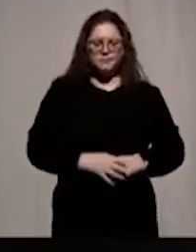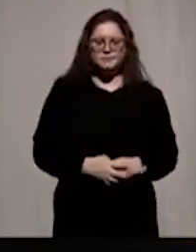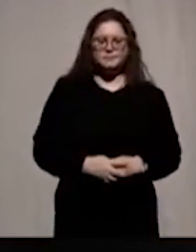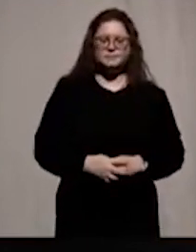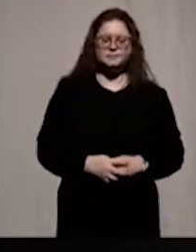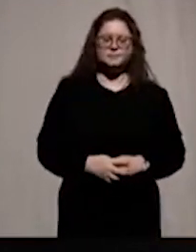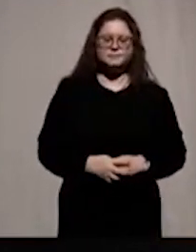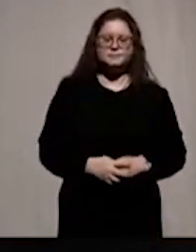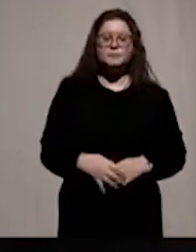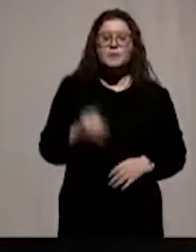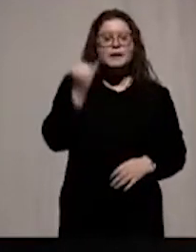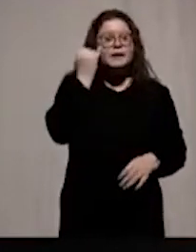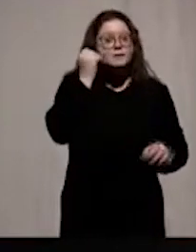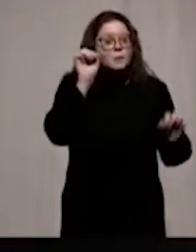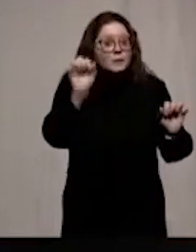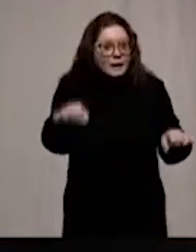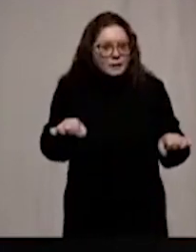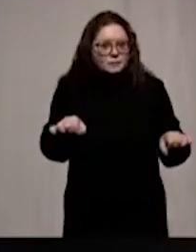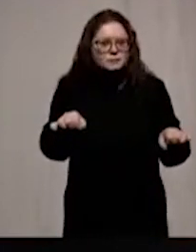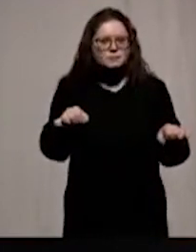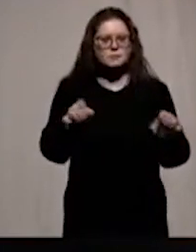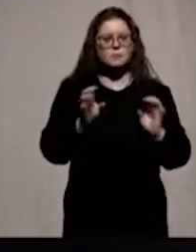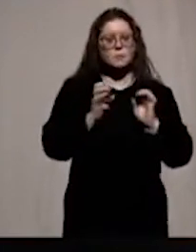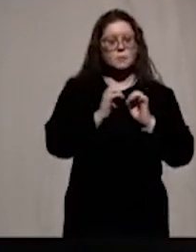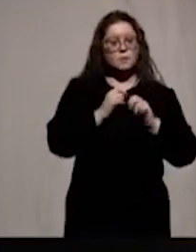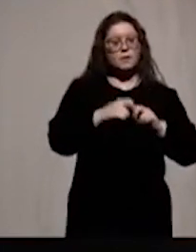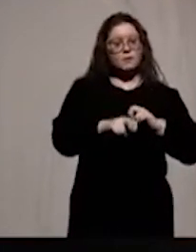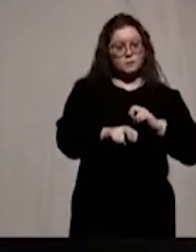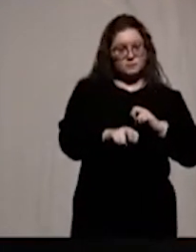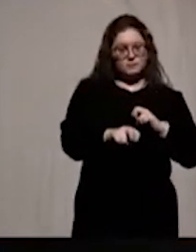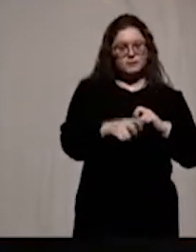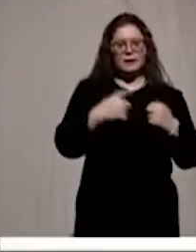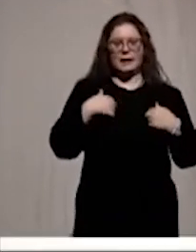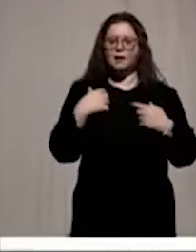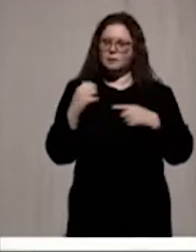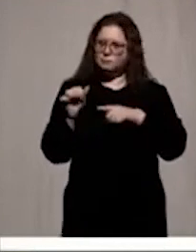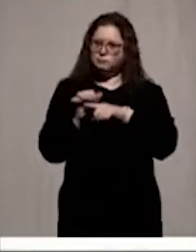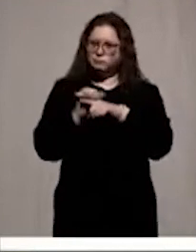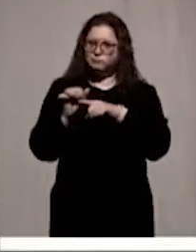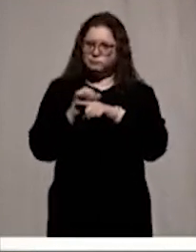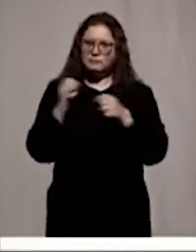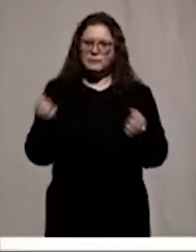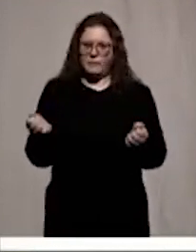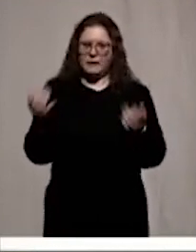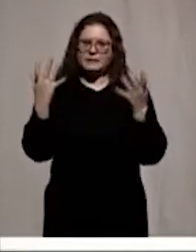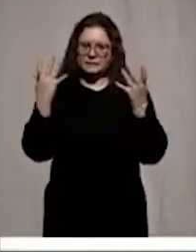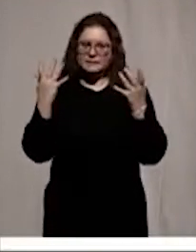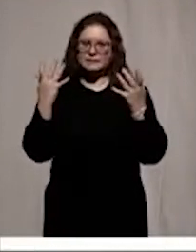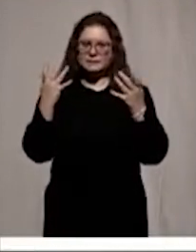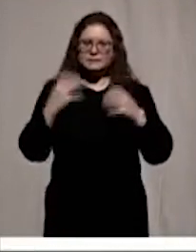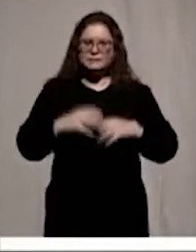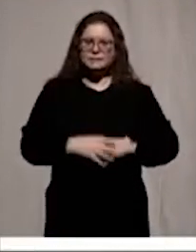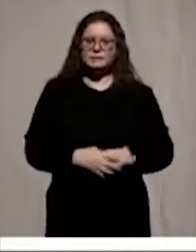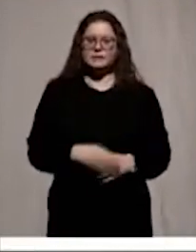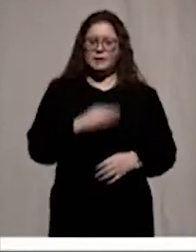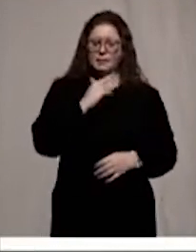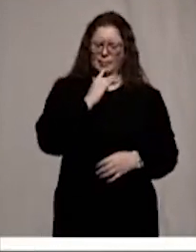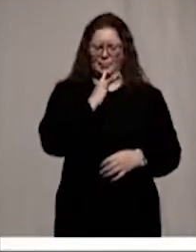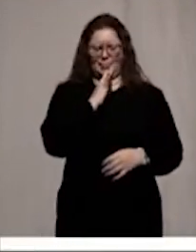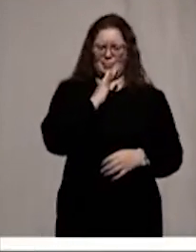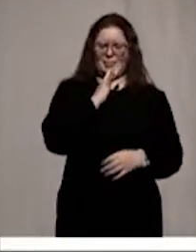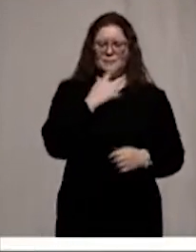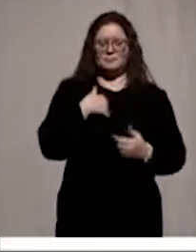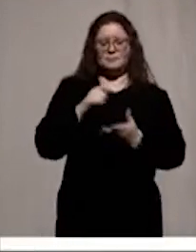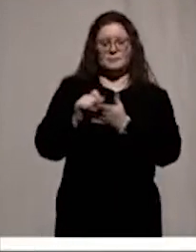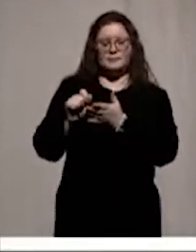you can, this one's a little bit harder, and it took me a while to practice, like the tongue twister that I had written in high